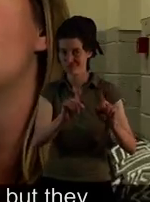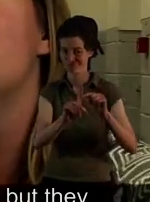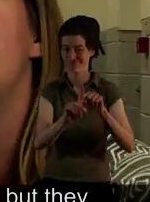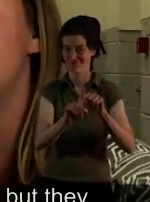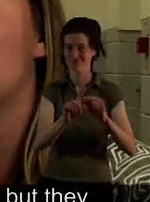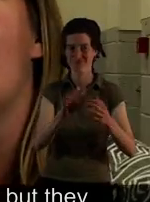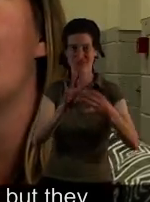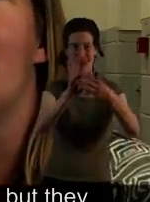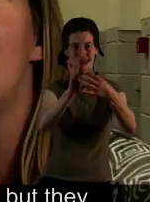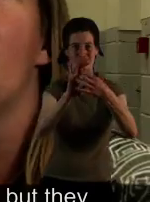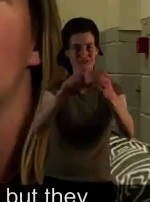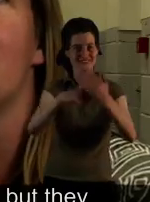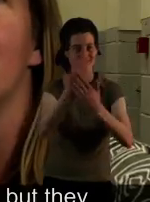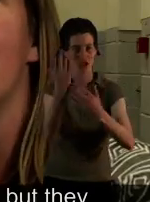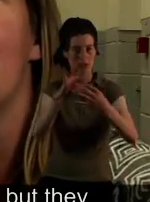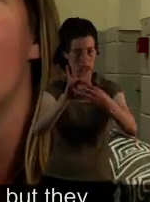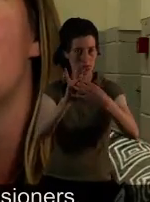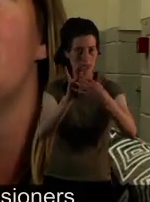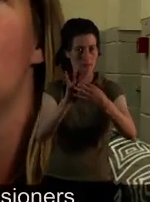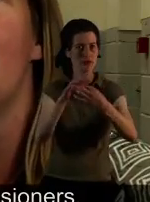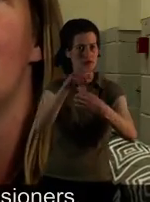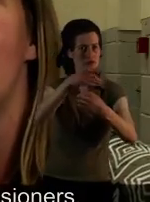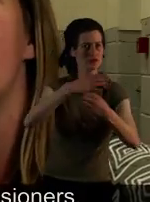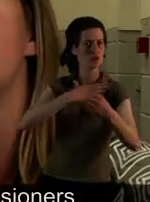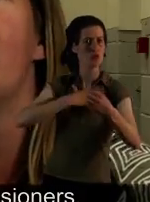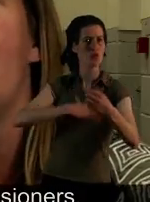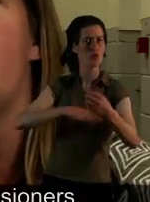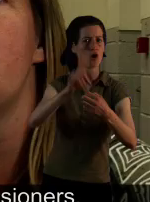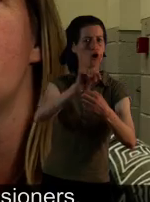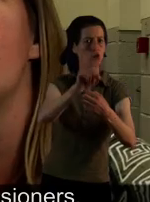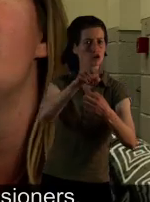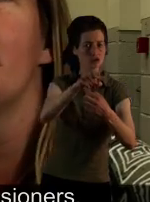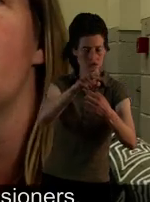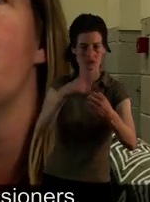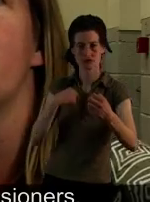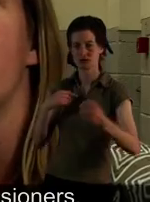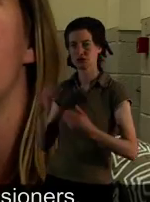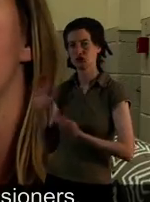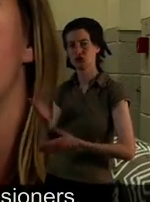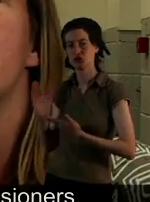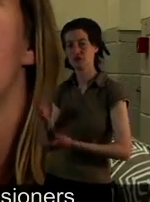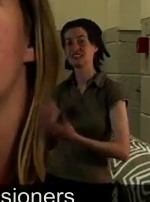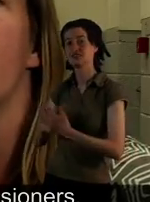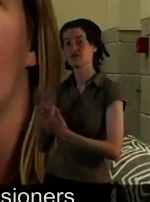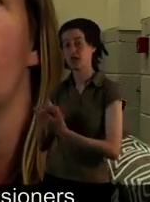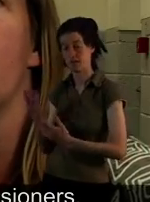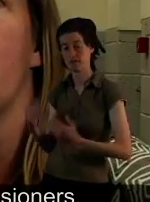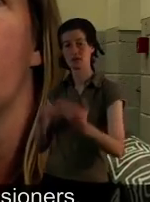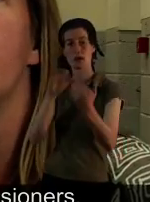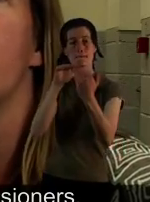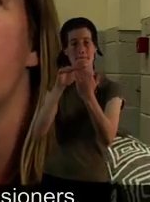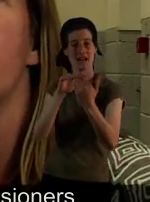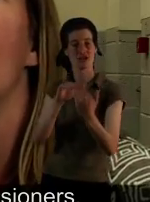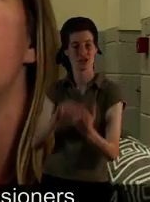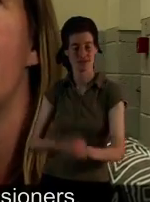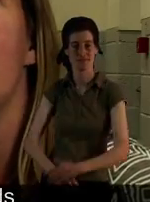may also need to have a person that is doing the building relationships with the commissioners to understand what